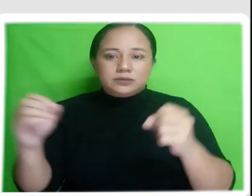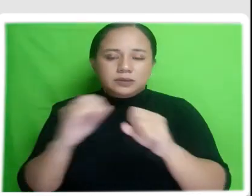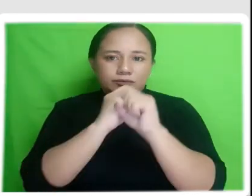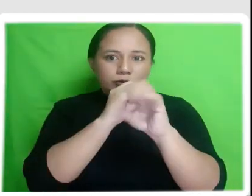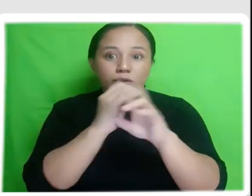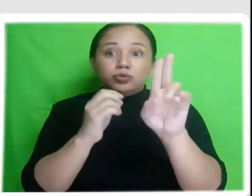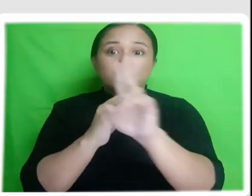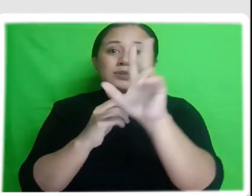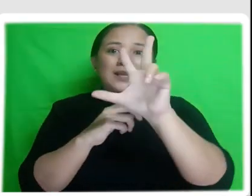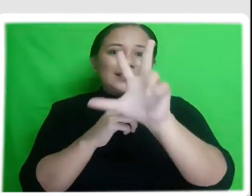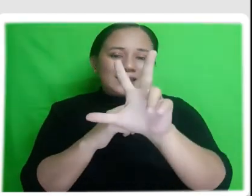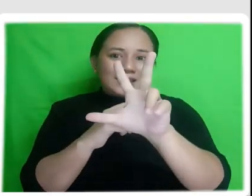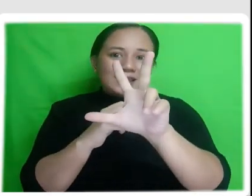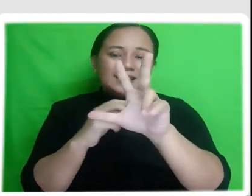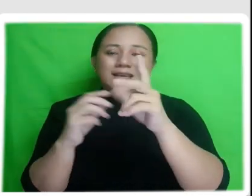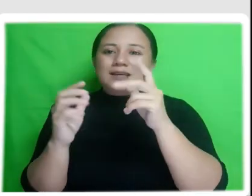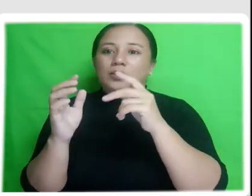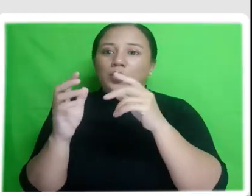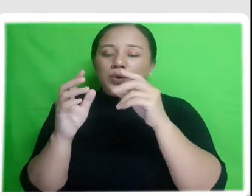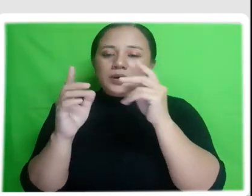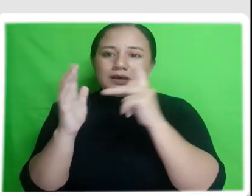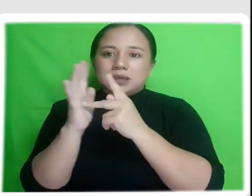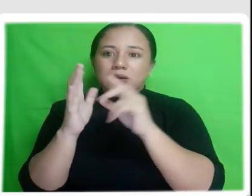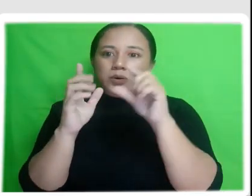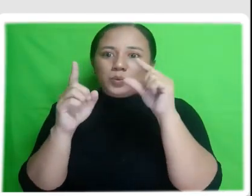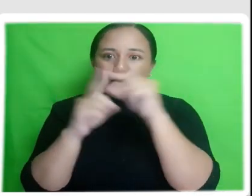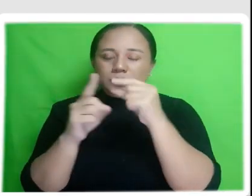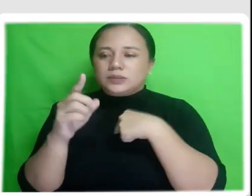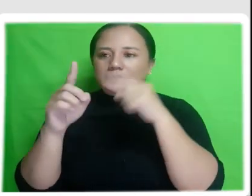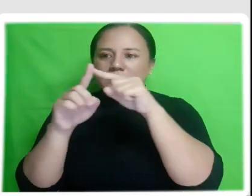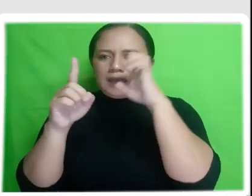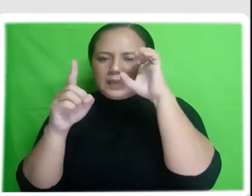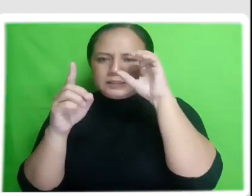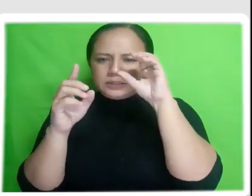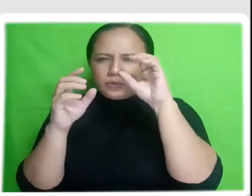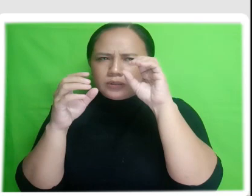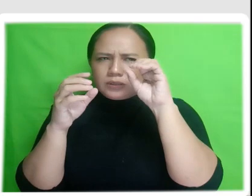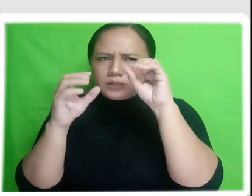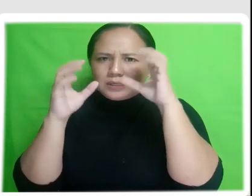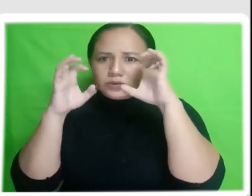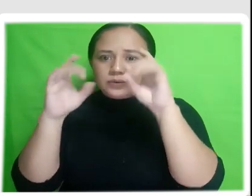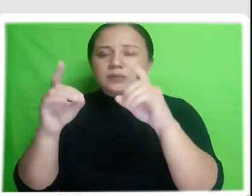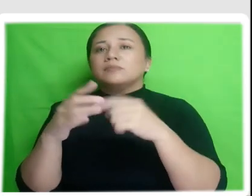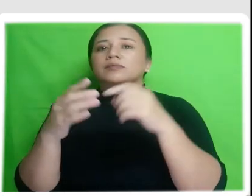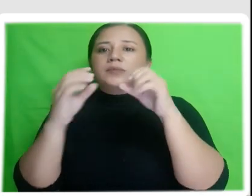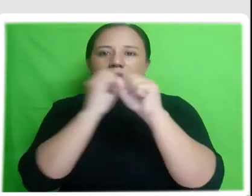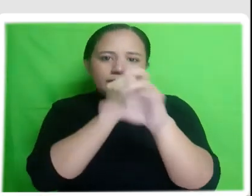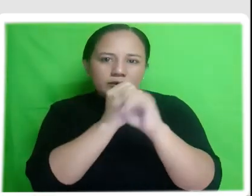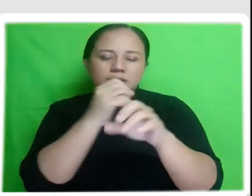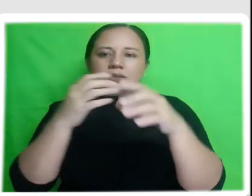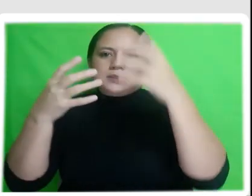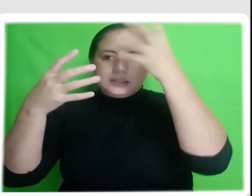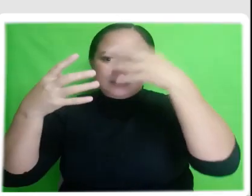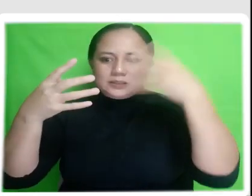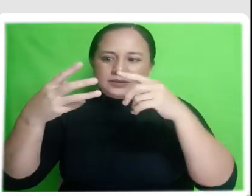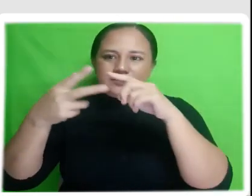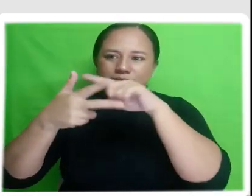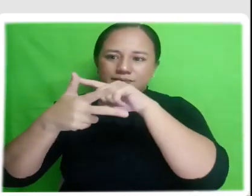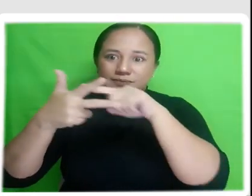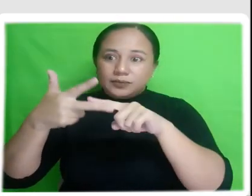and generative themes: education, advocacy, and citizenship. Let's start with